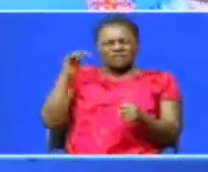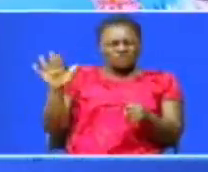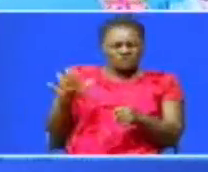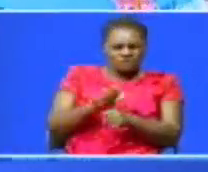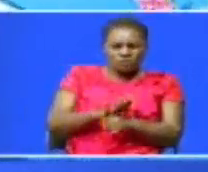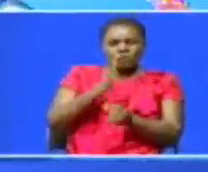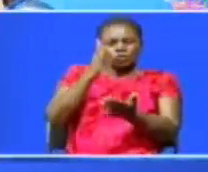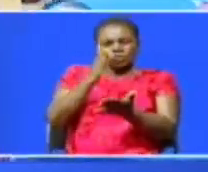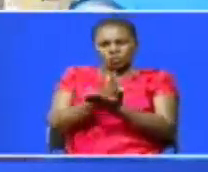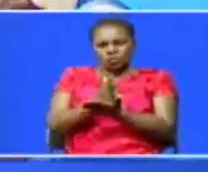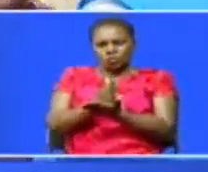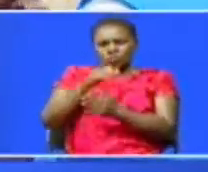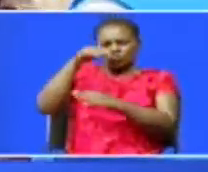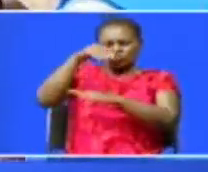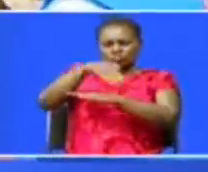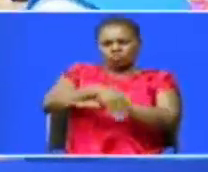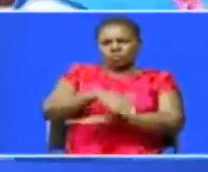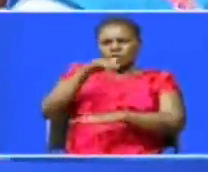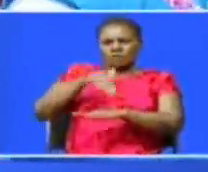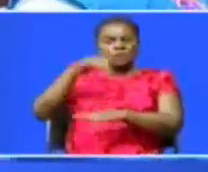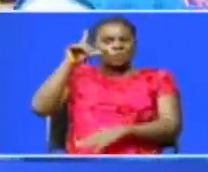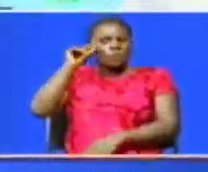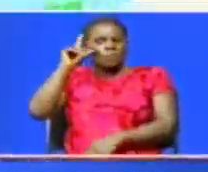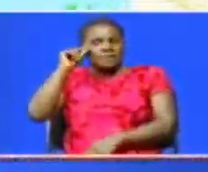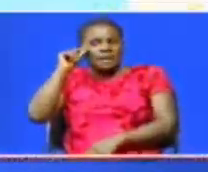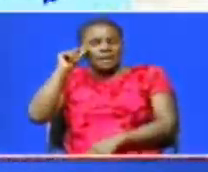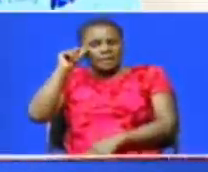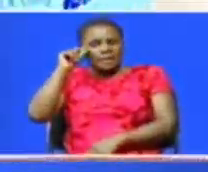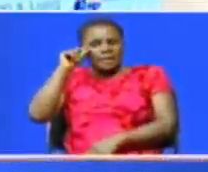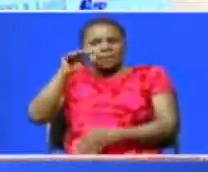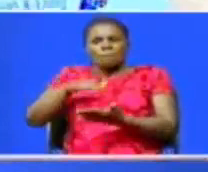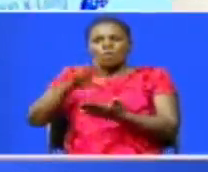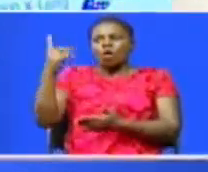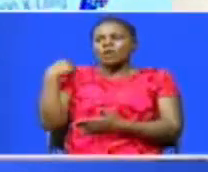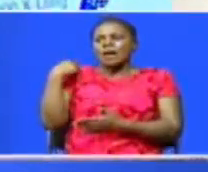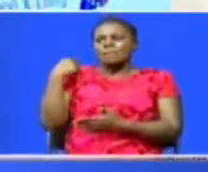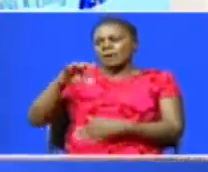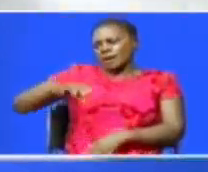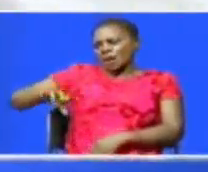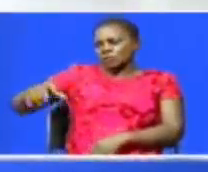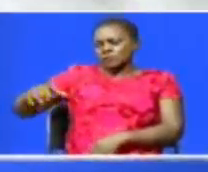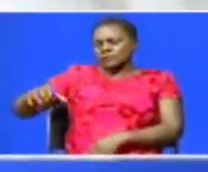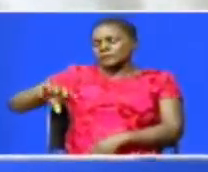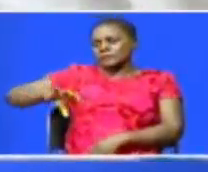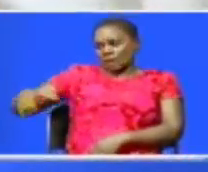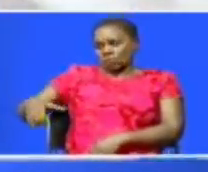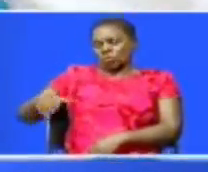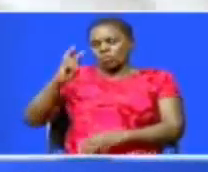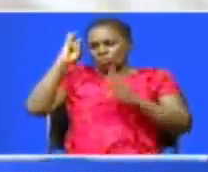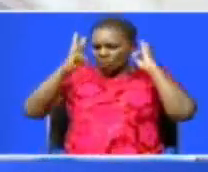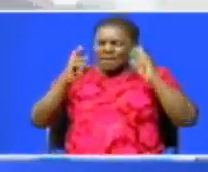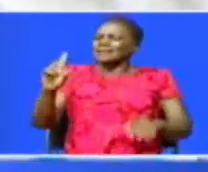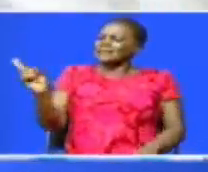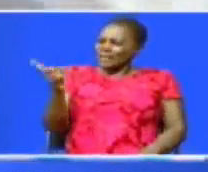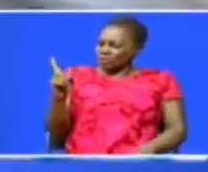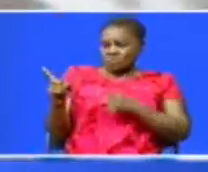238,163. Although there is a significant drop in new infections in Mombasa County, the surging numbers in the country's capital is worrying. So